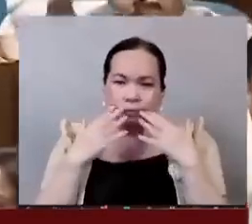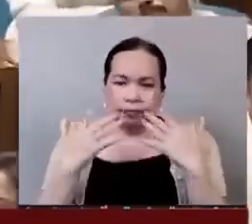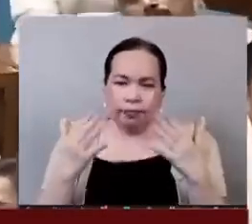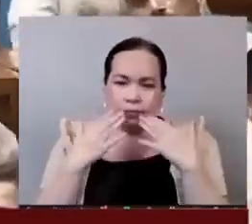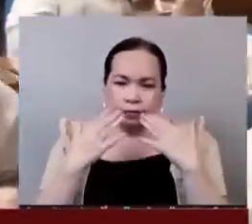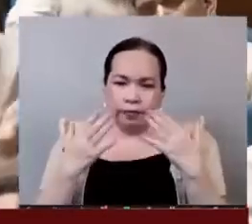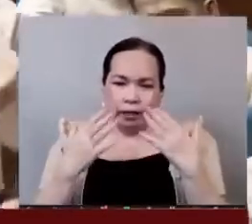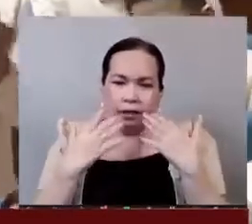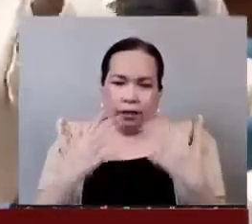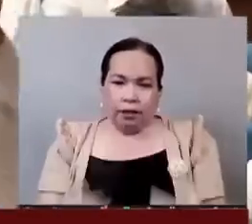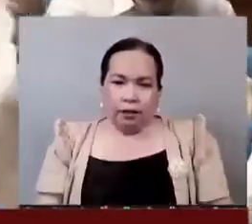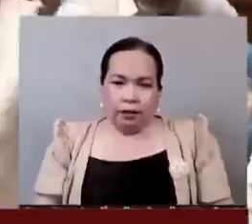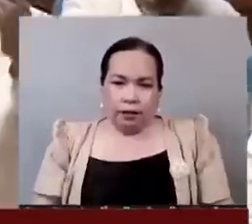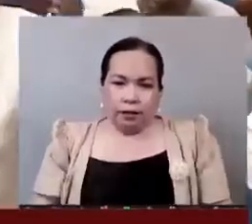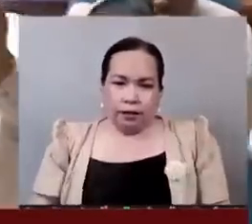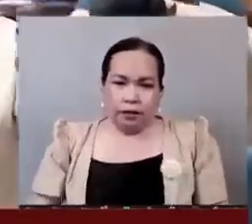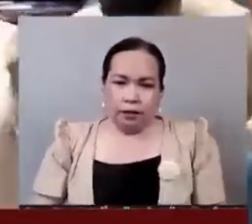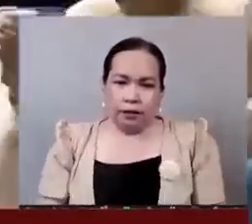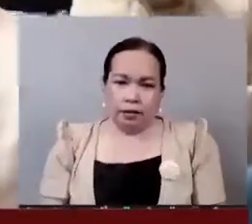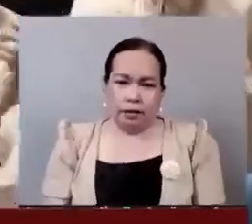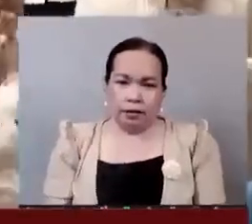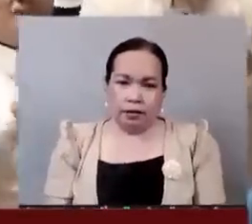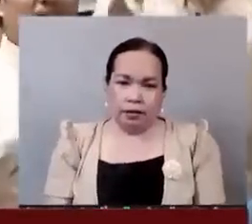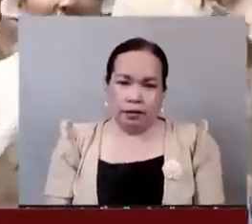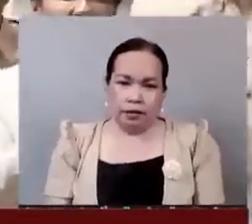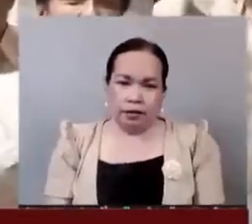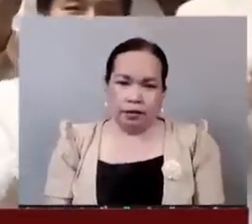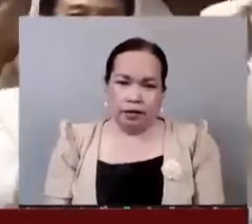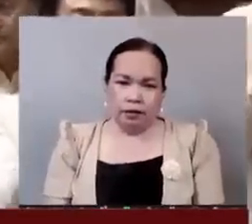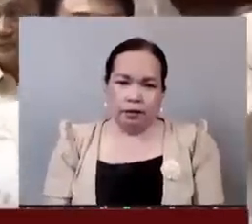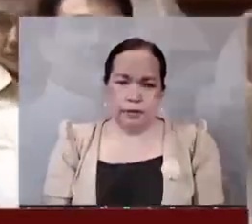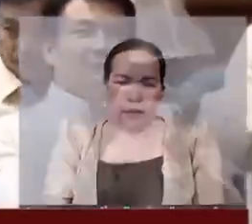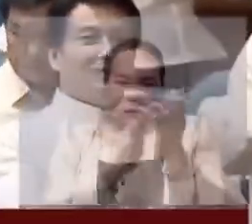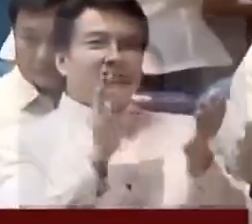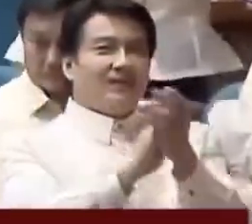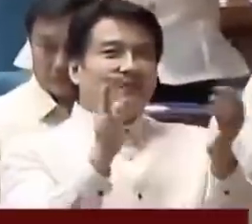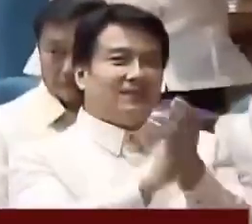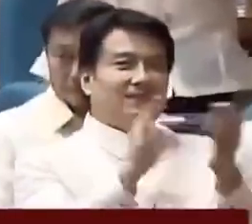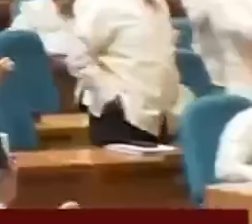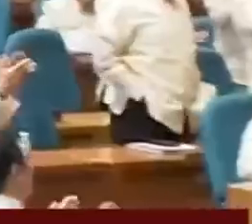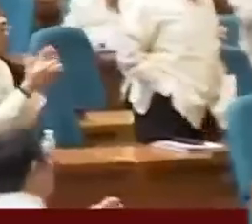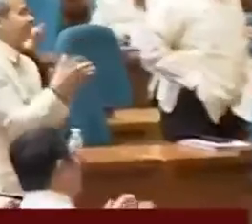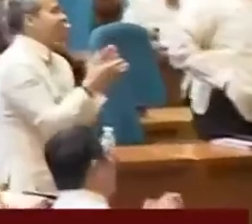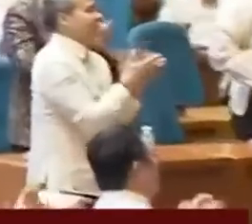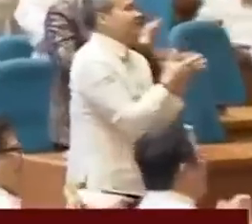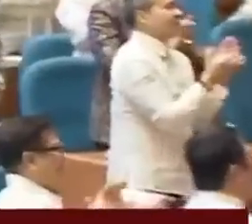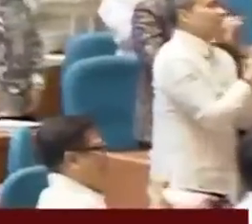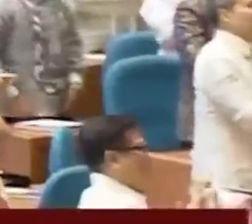Yes.